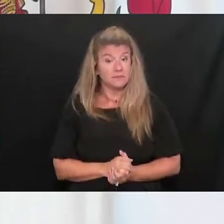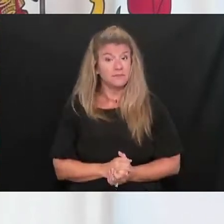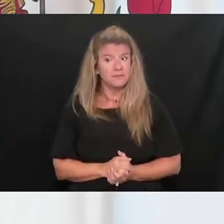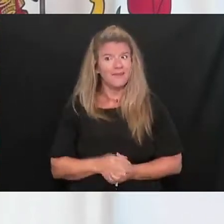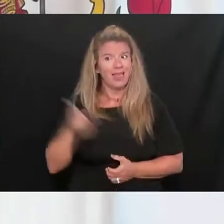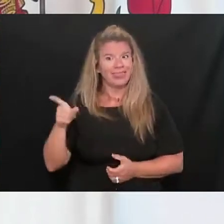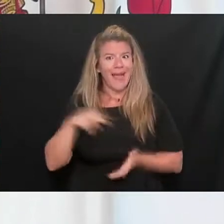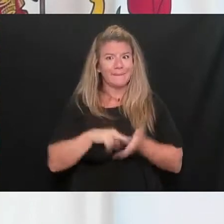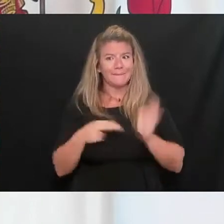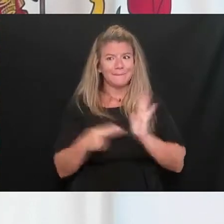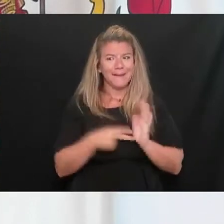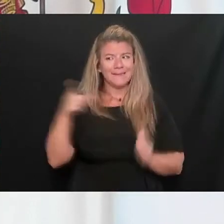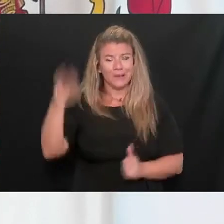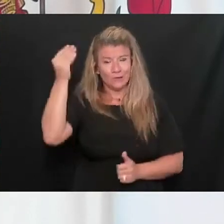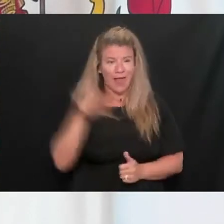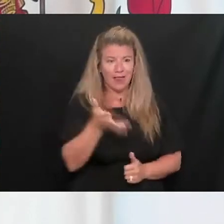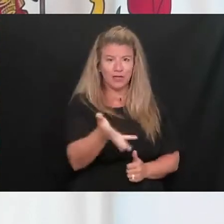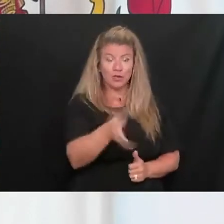telling us that